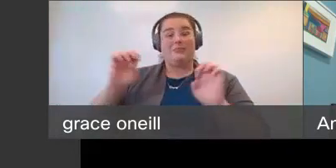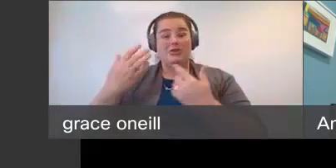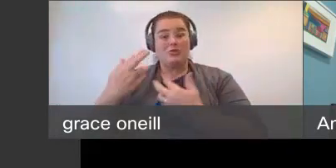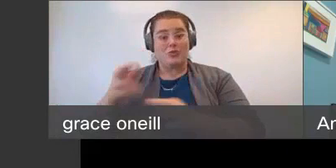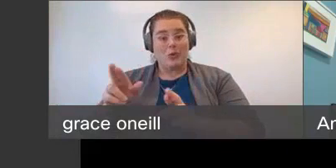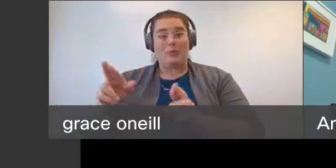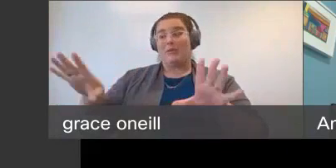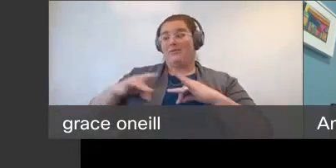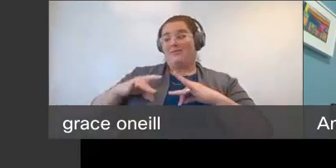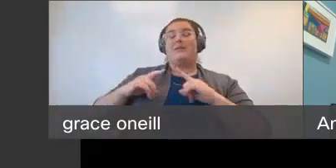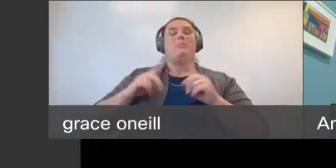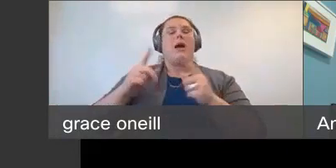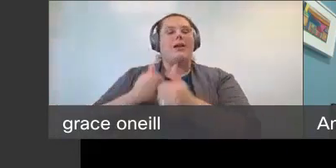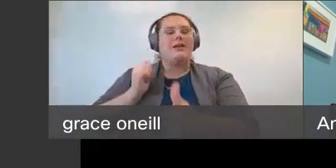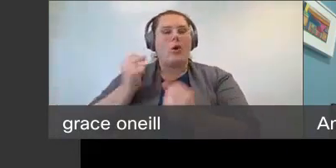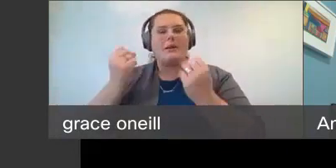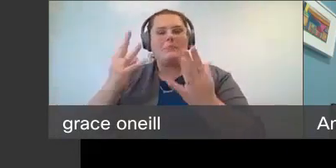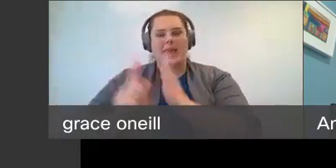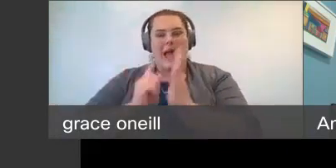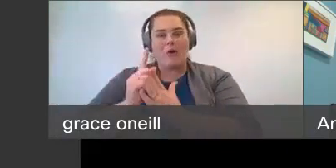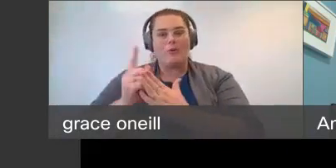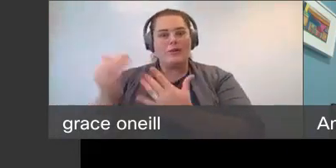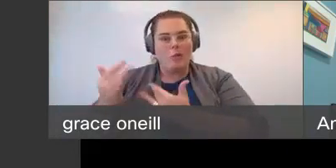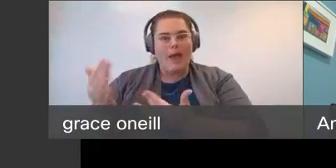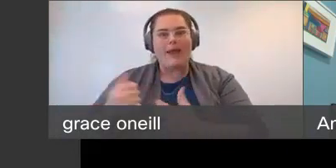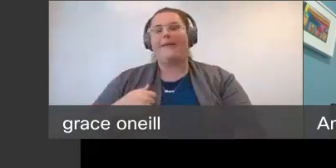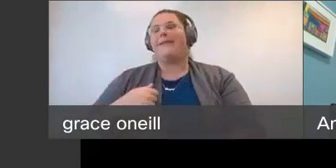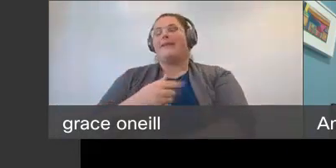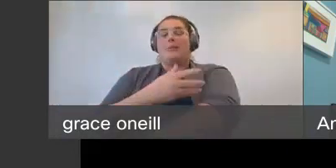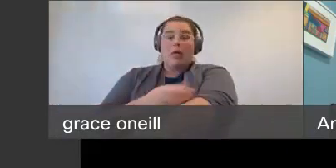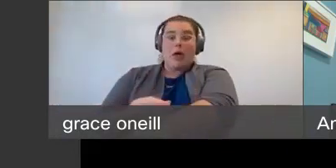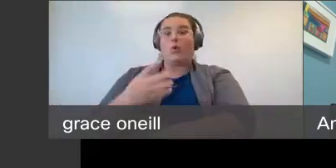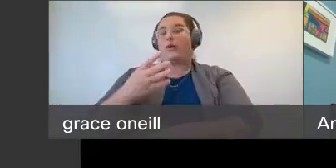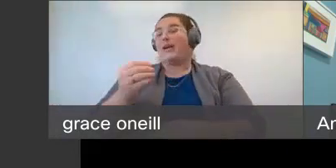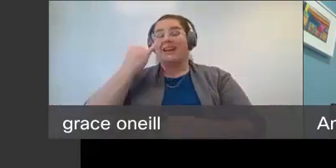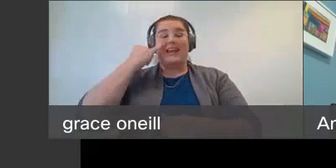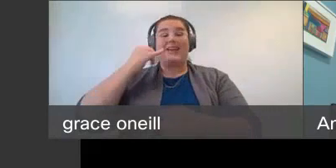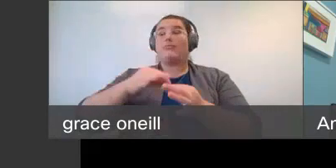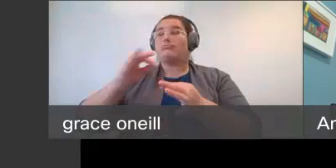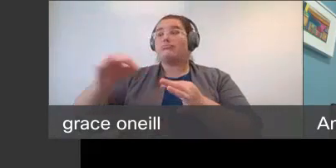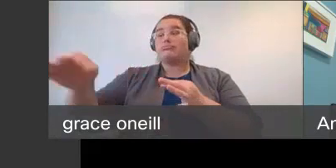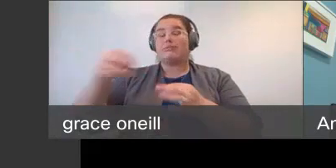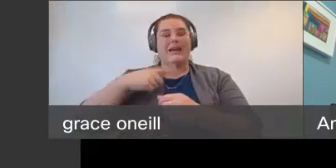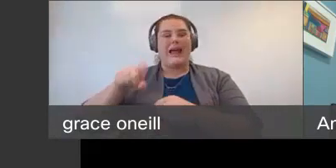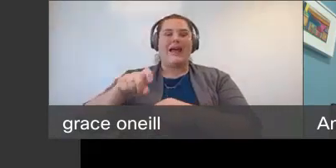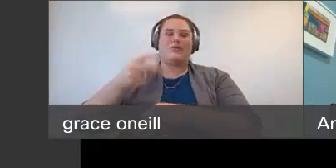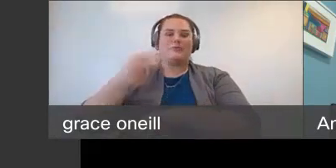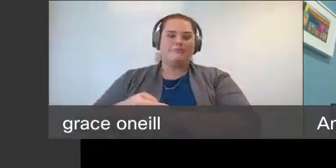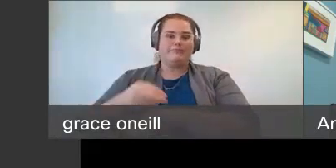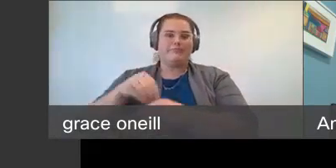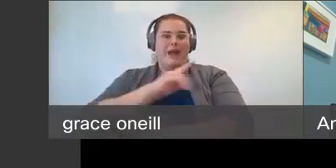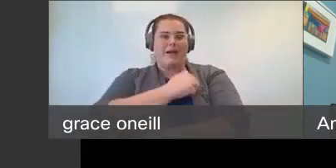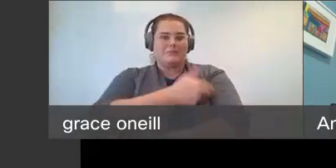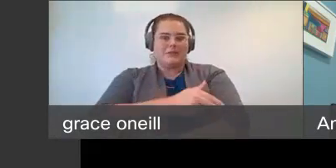for hours to be seen by a physician, blood work, and possibly been admitted to the hospital. We also arrange for follow-up. We